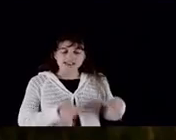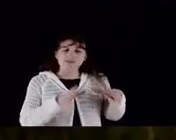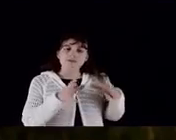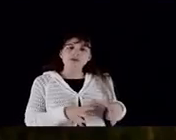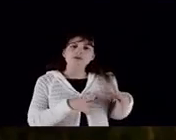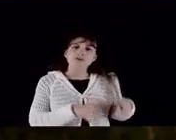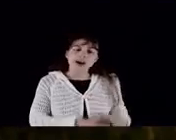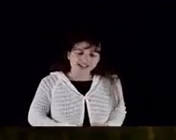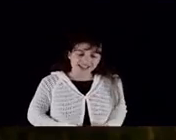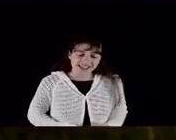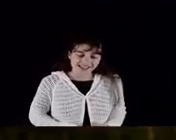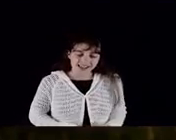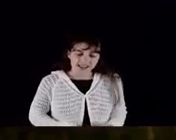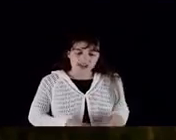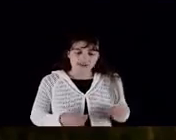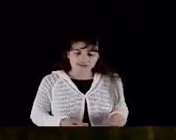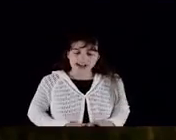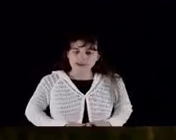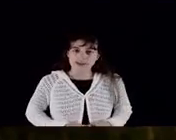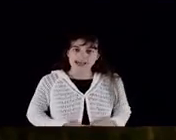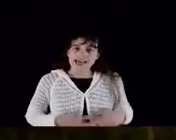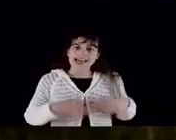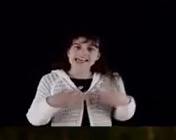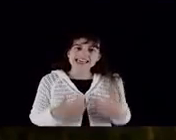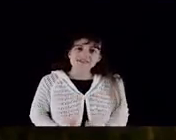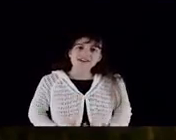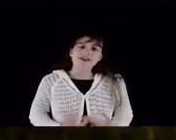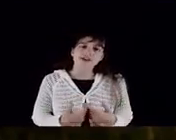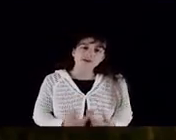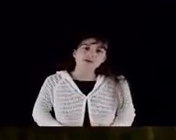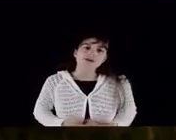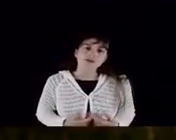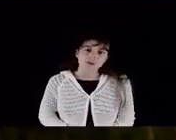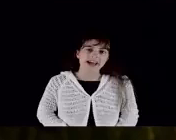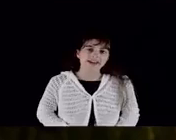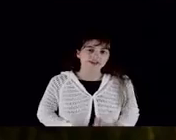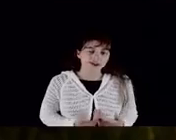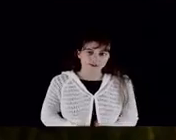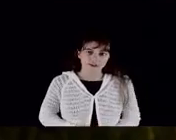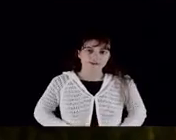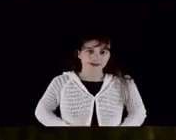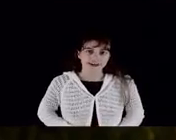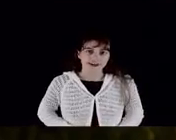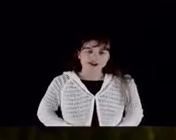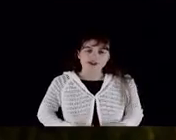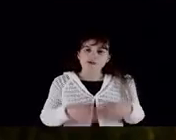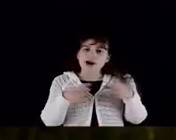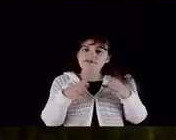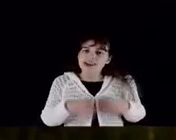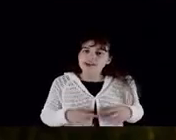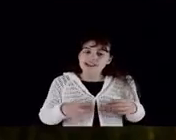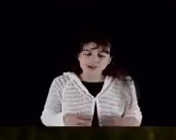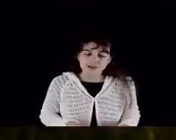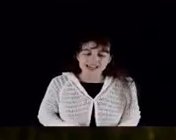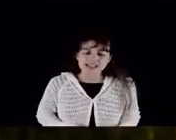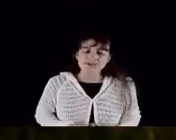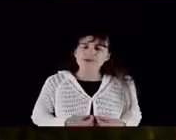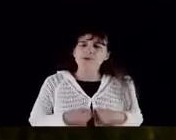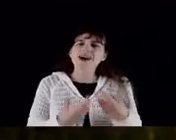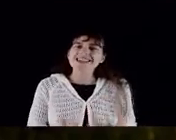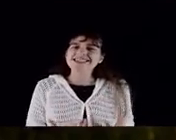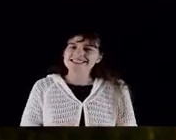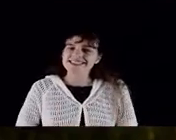is more precious than fine gold, even than the golden wedge of Ophir." So a family unit is